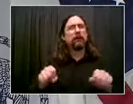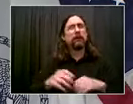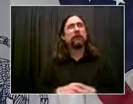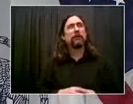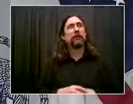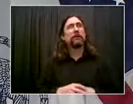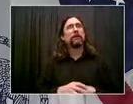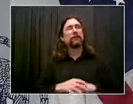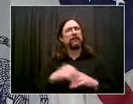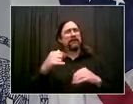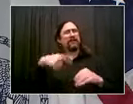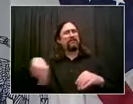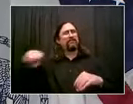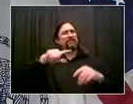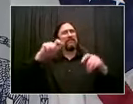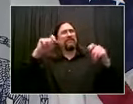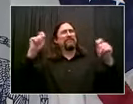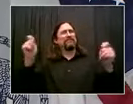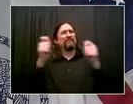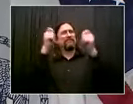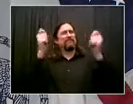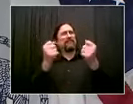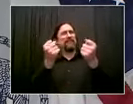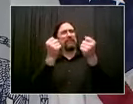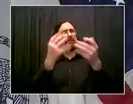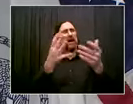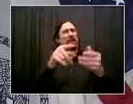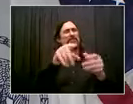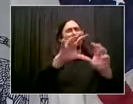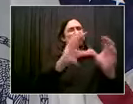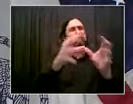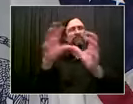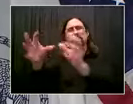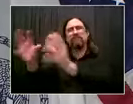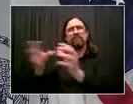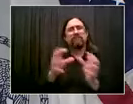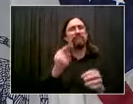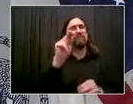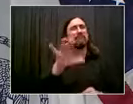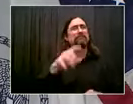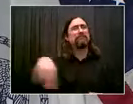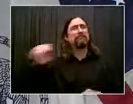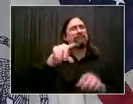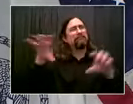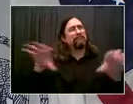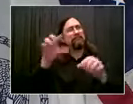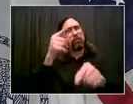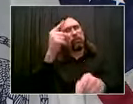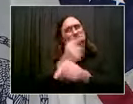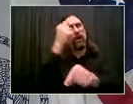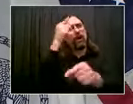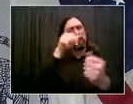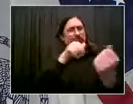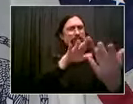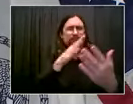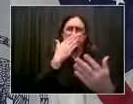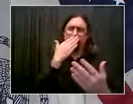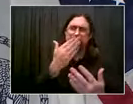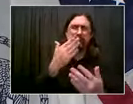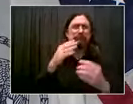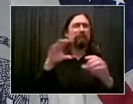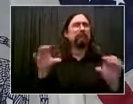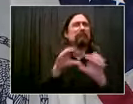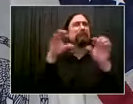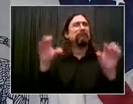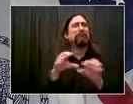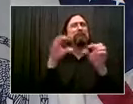turning the tables. New Yorkers, we opened the nation's largest school system when other cities wouldn't dare. We're